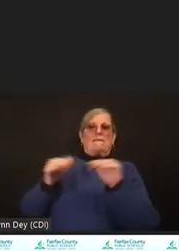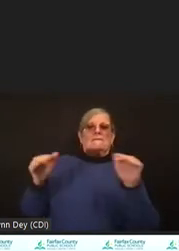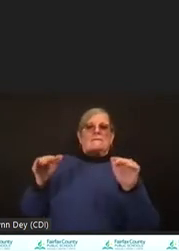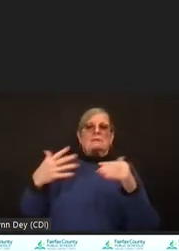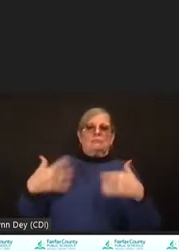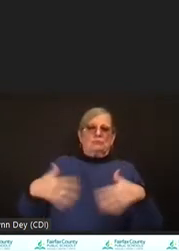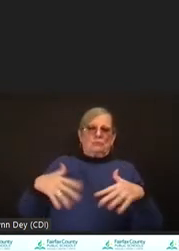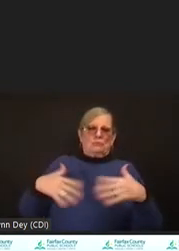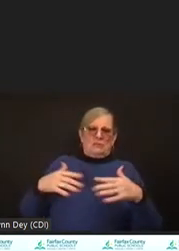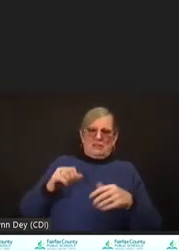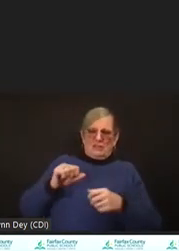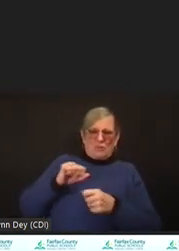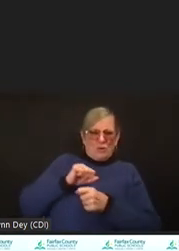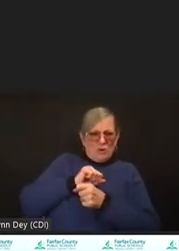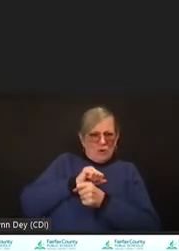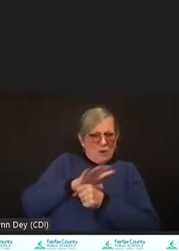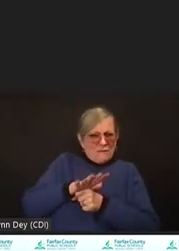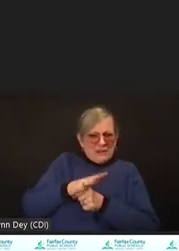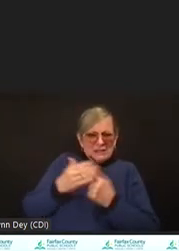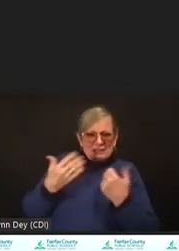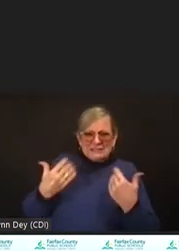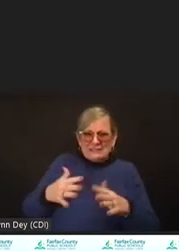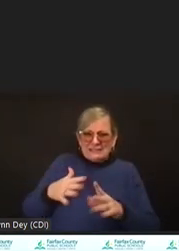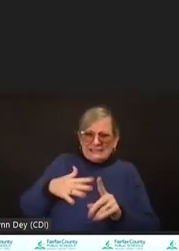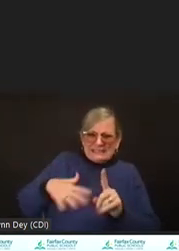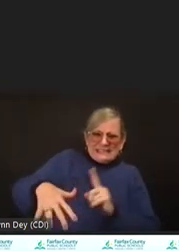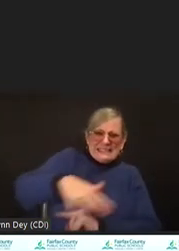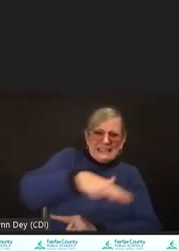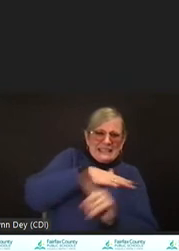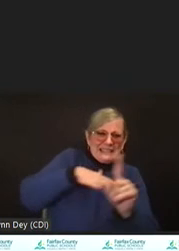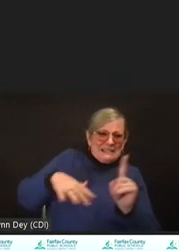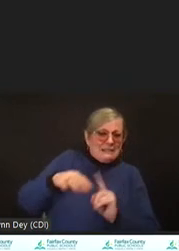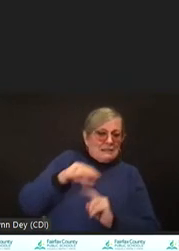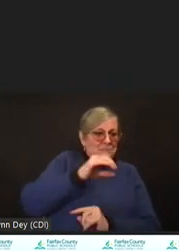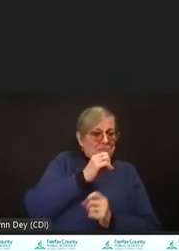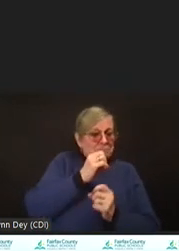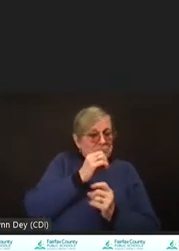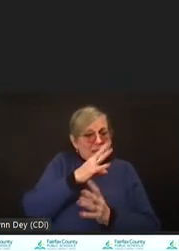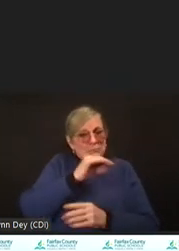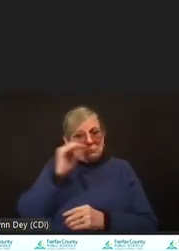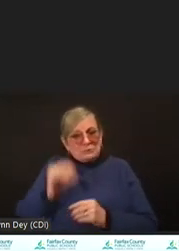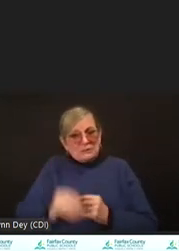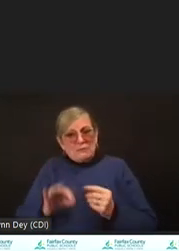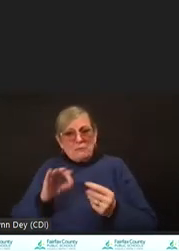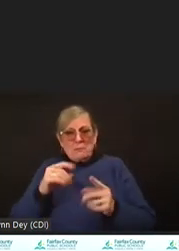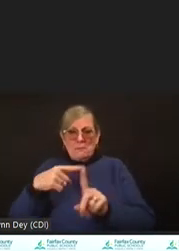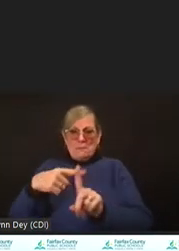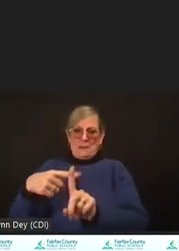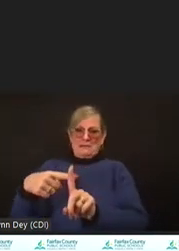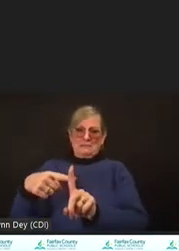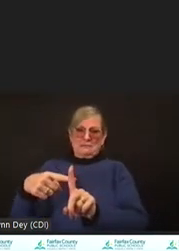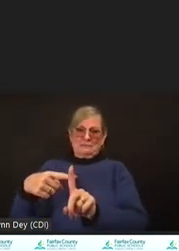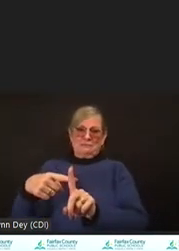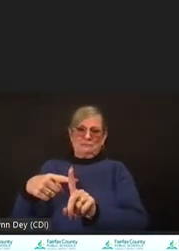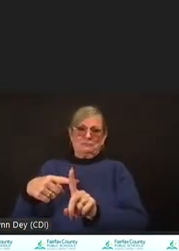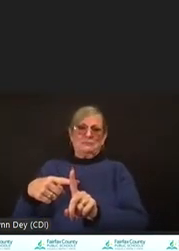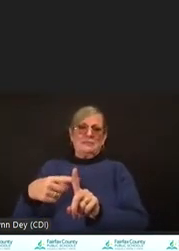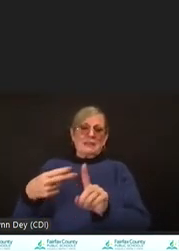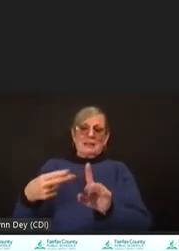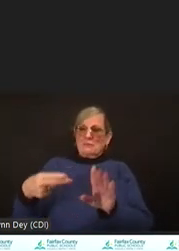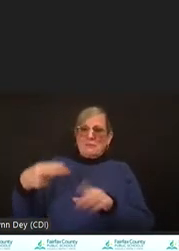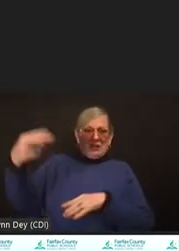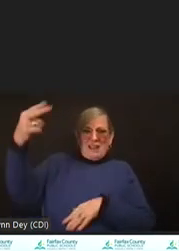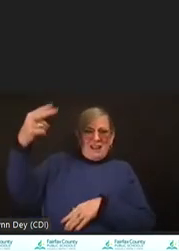percent positivity. But despite our being in high community transmission, we have had zero outbreaks